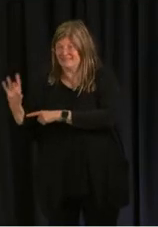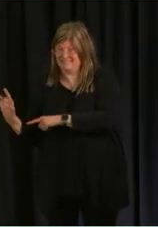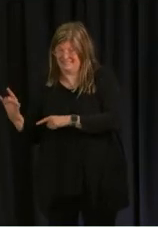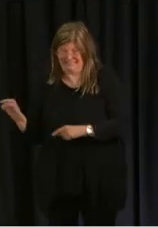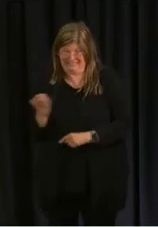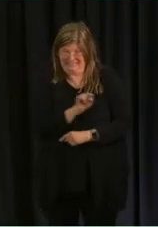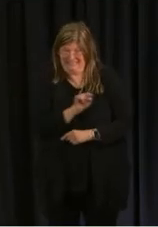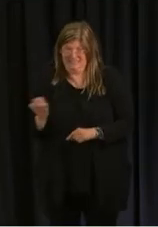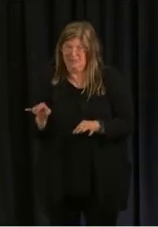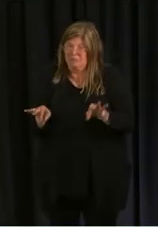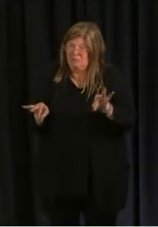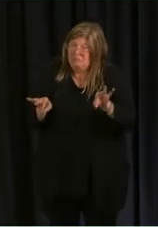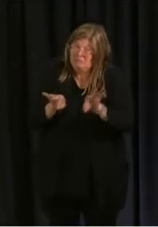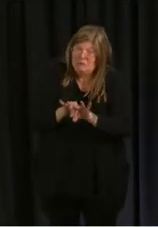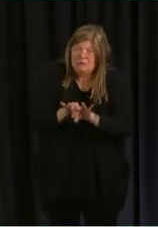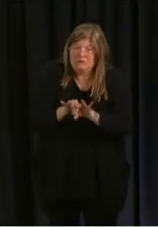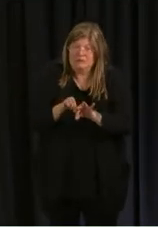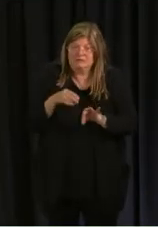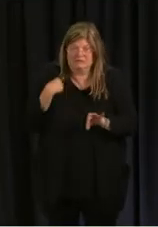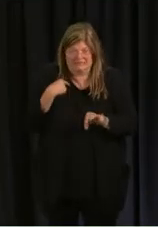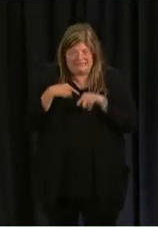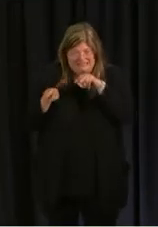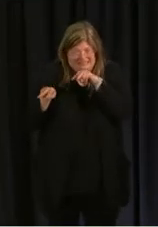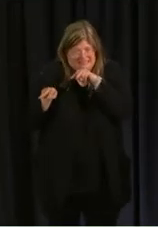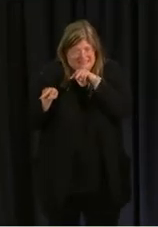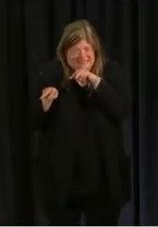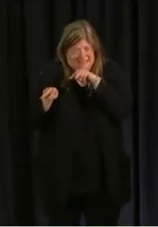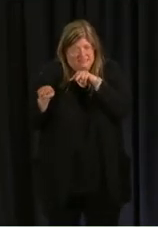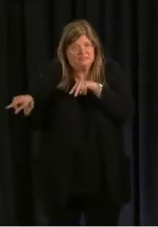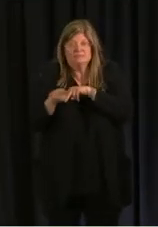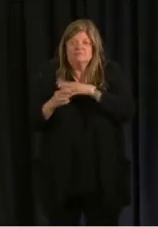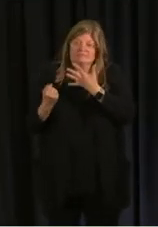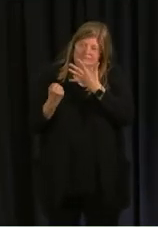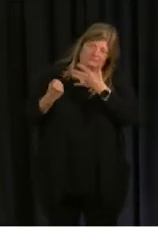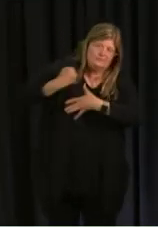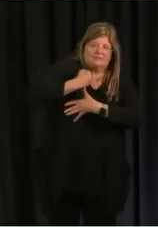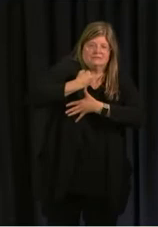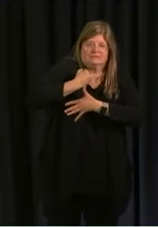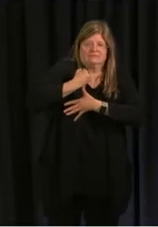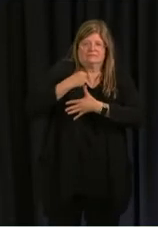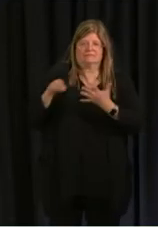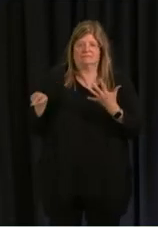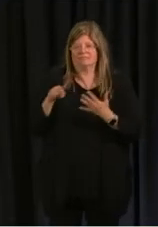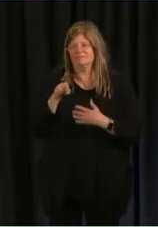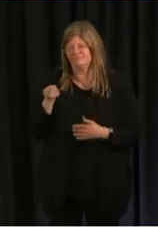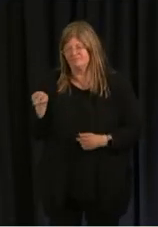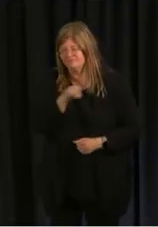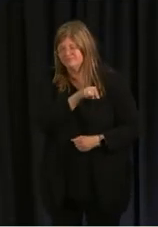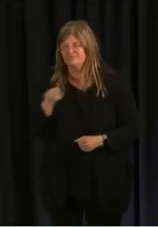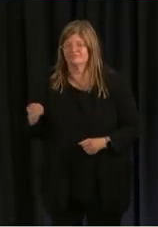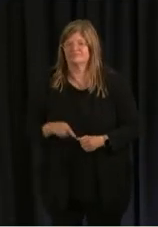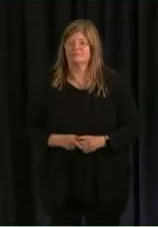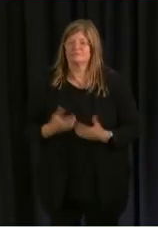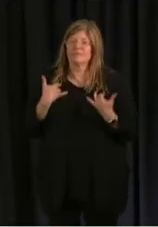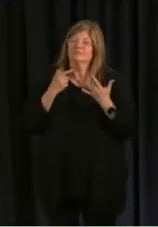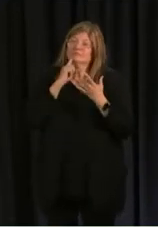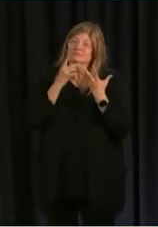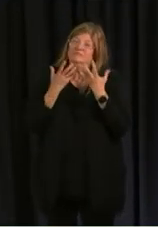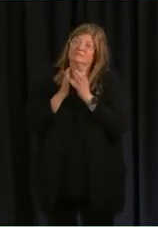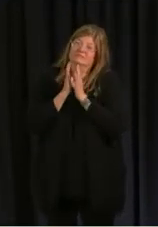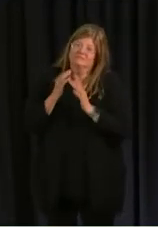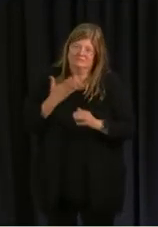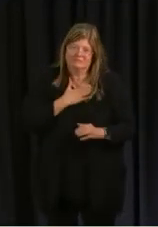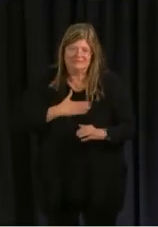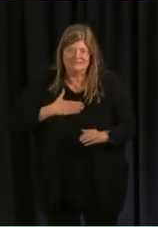had appointments allocated for those seniors in those priority zip codes that weren't fully filled. So we really want those folks to